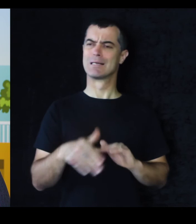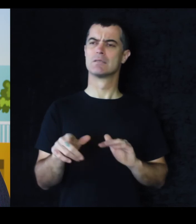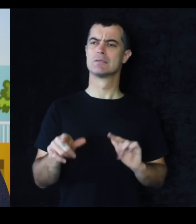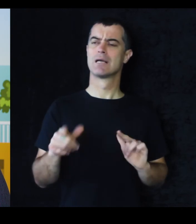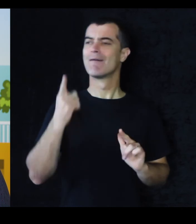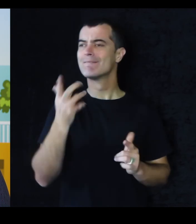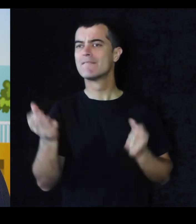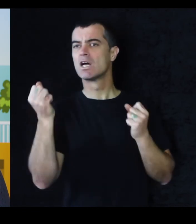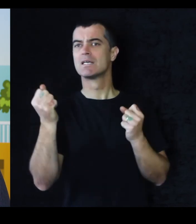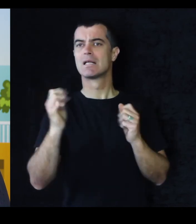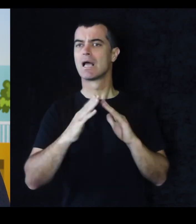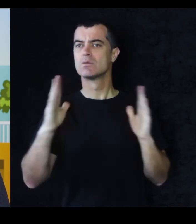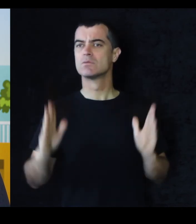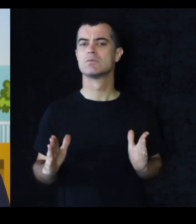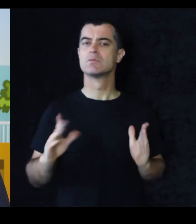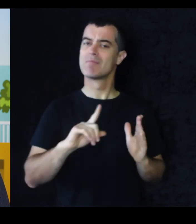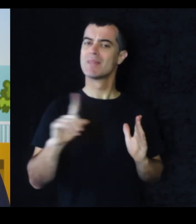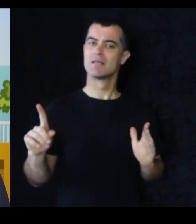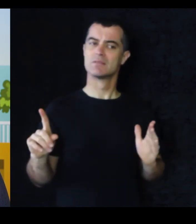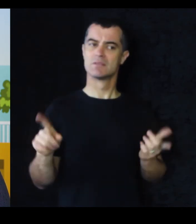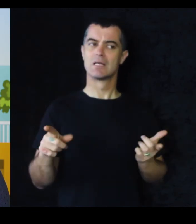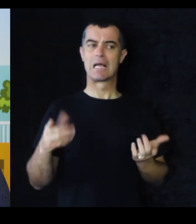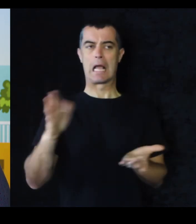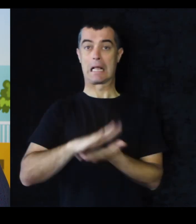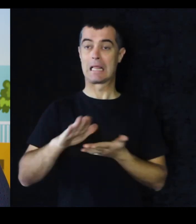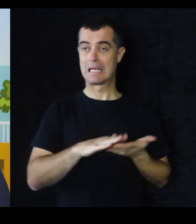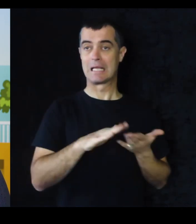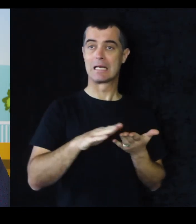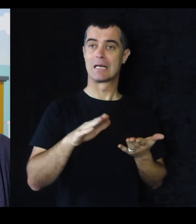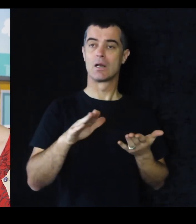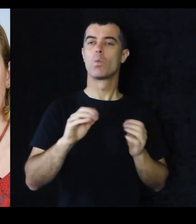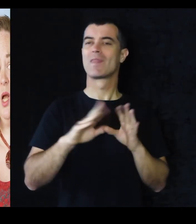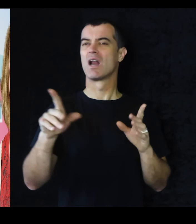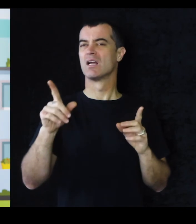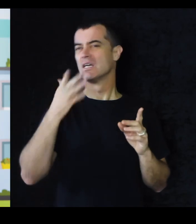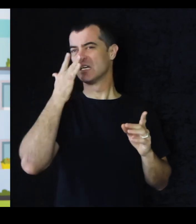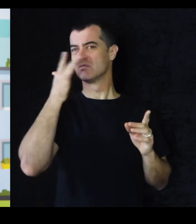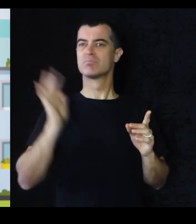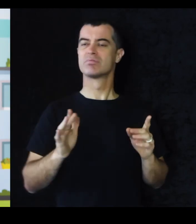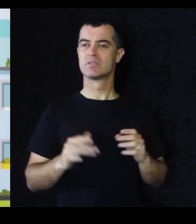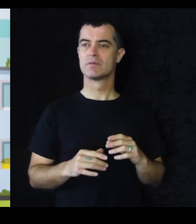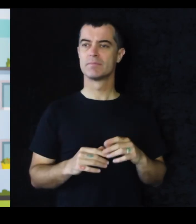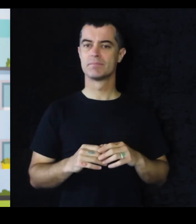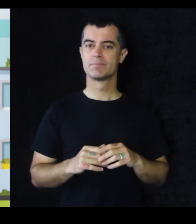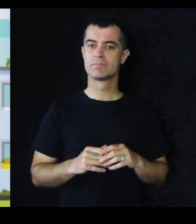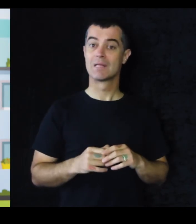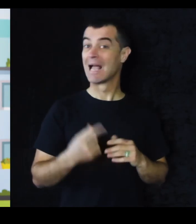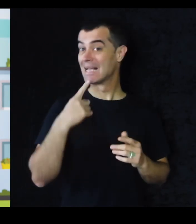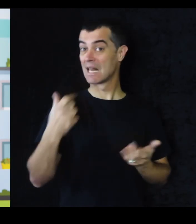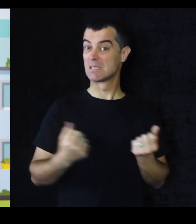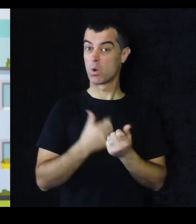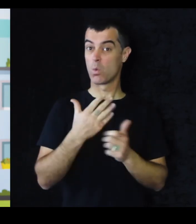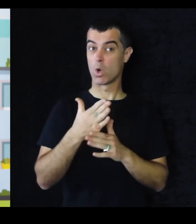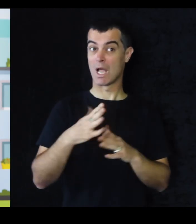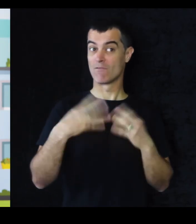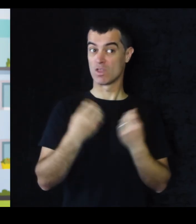about finding the places that have been kept clean of that stuff. Tell your support worker everything you want